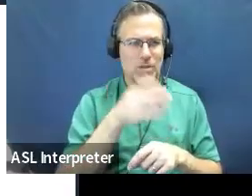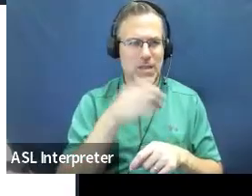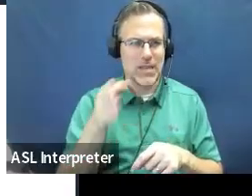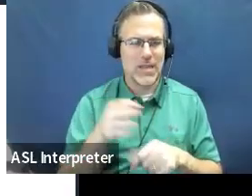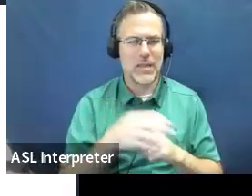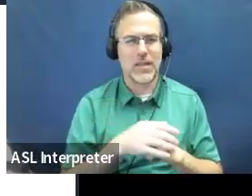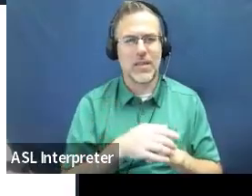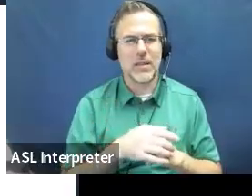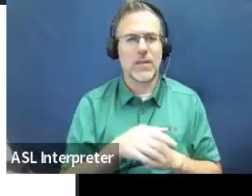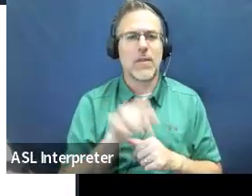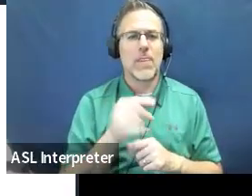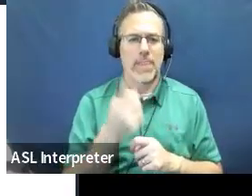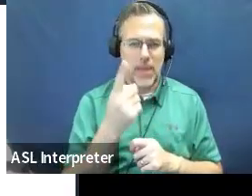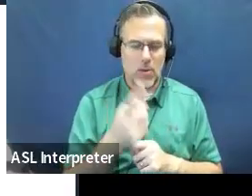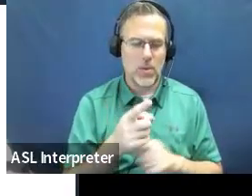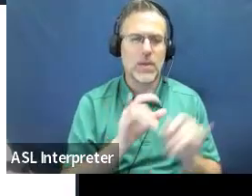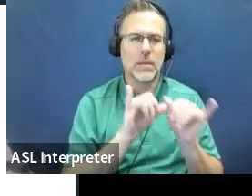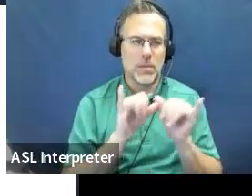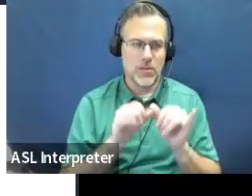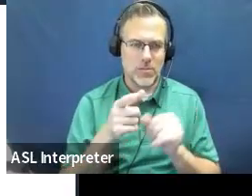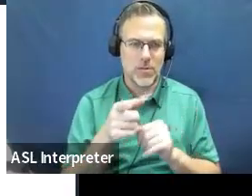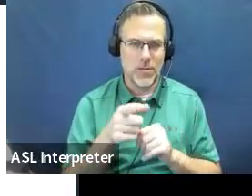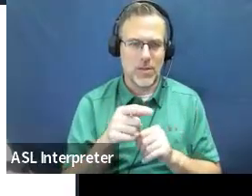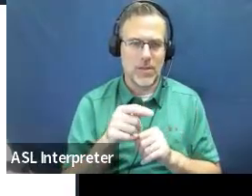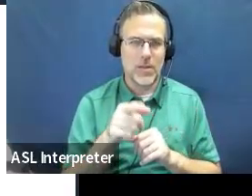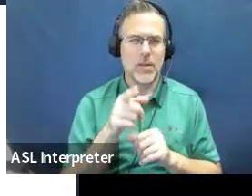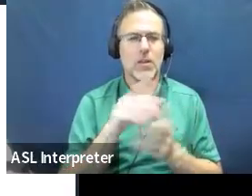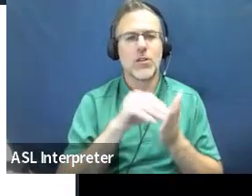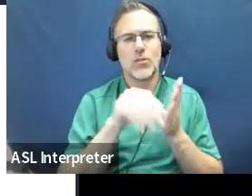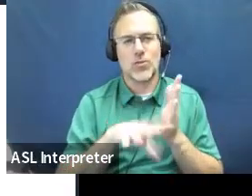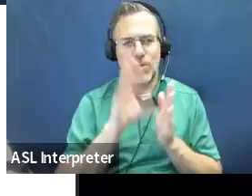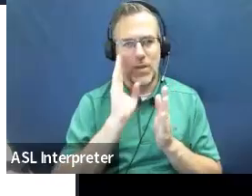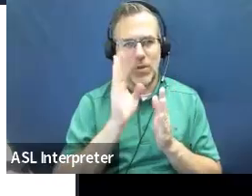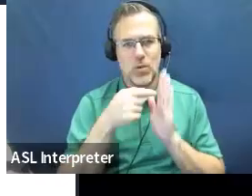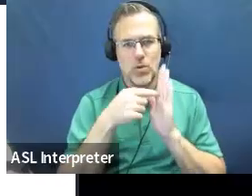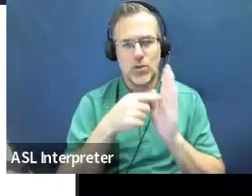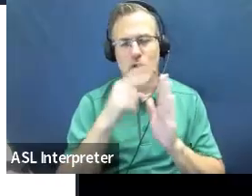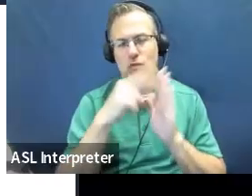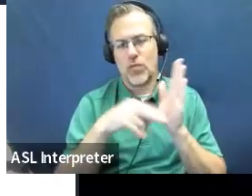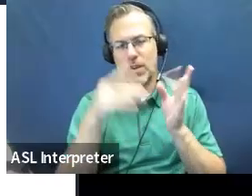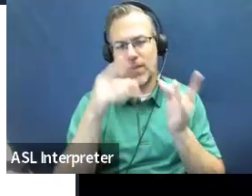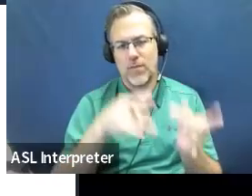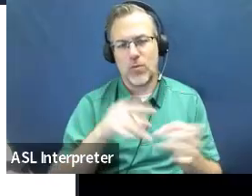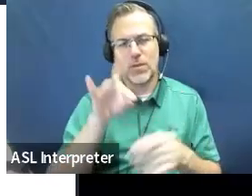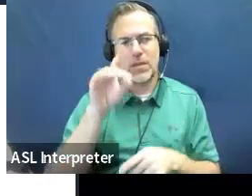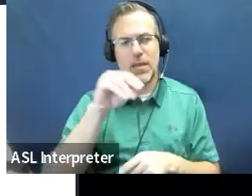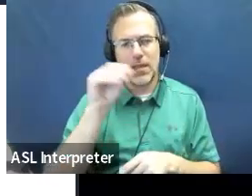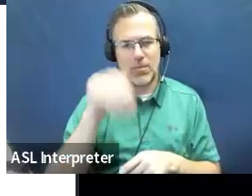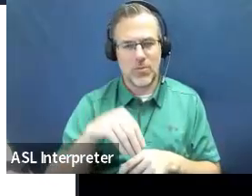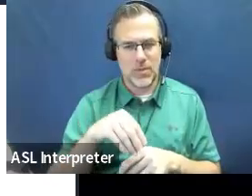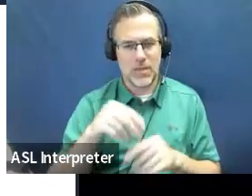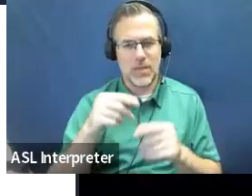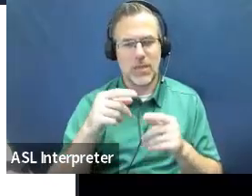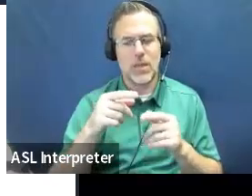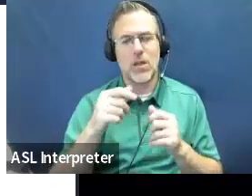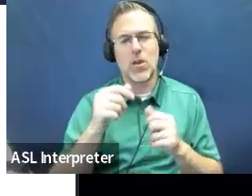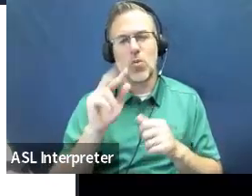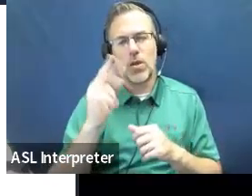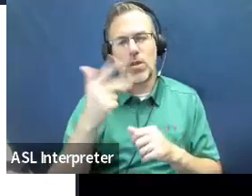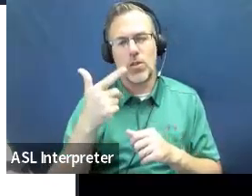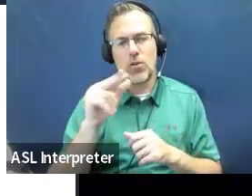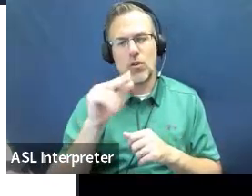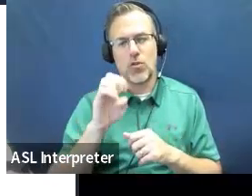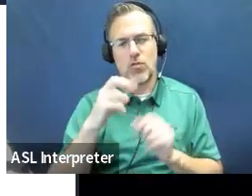This is the one that is measurable. Margaret will demonstrate reading fluency of 80% when presented with a 3rd grade